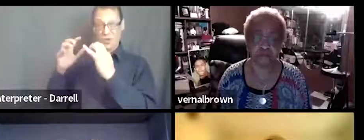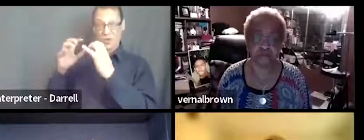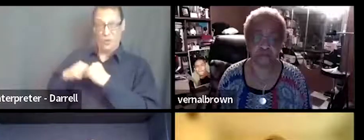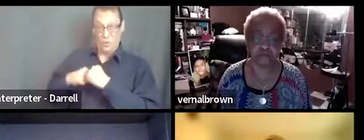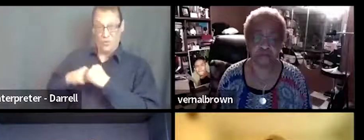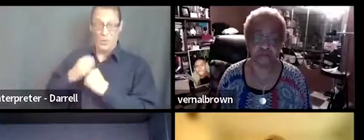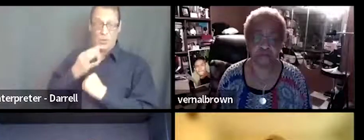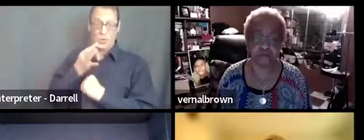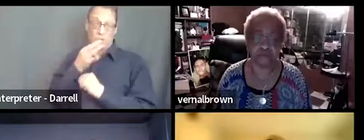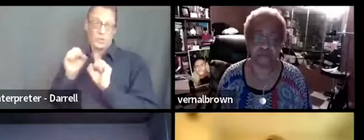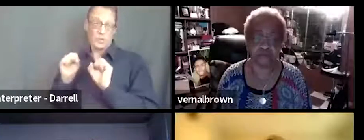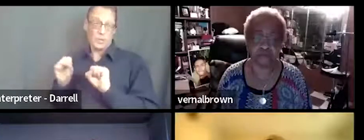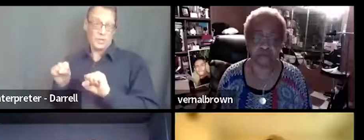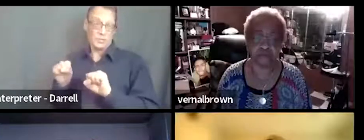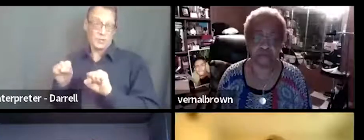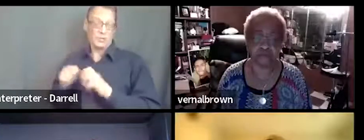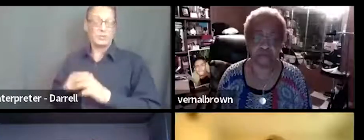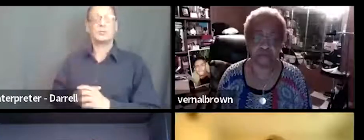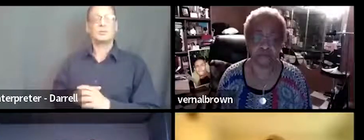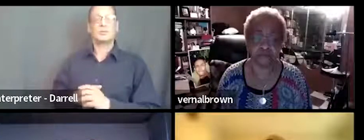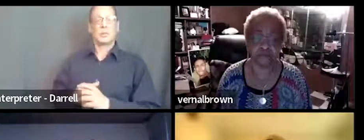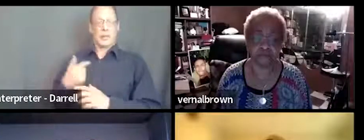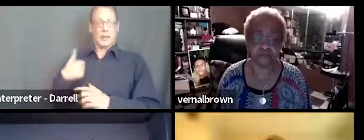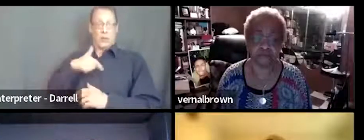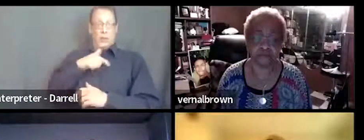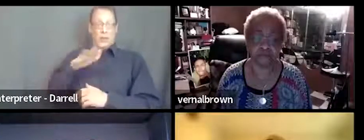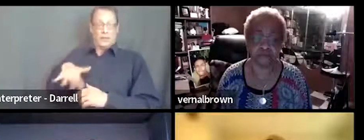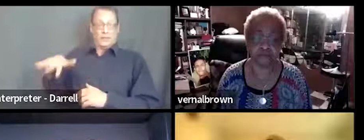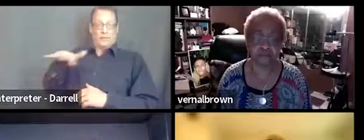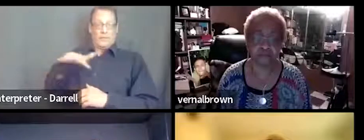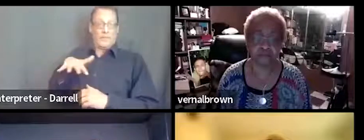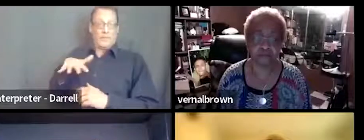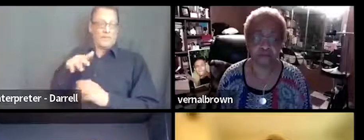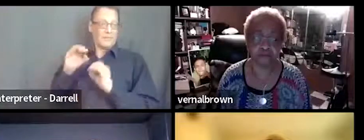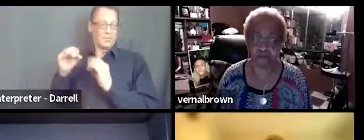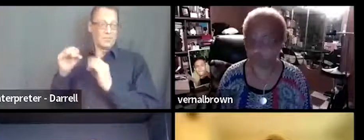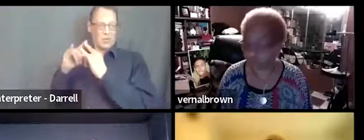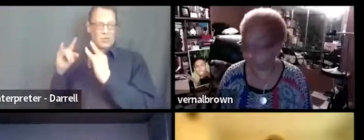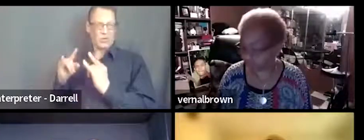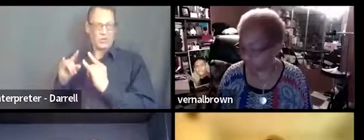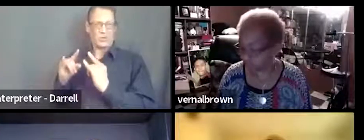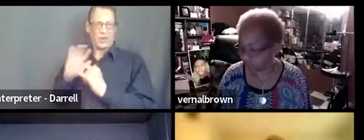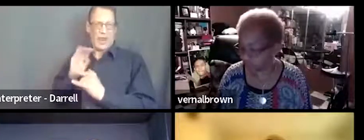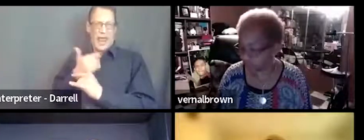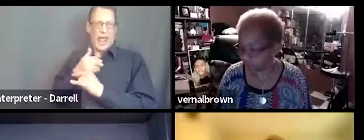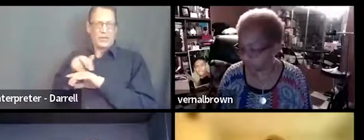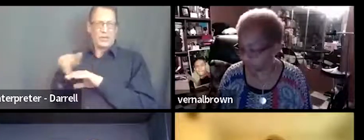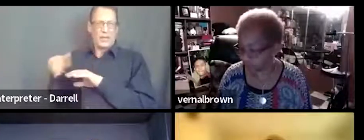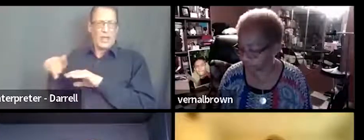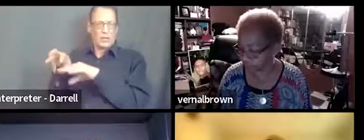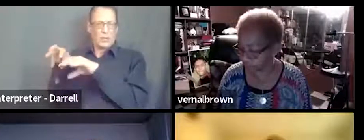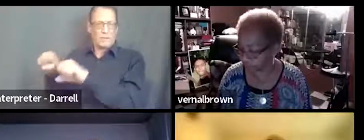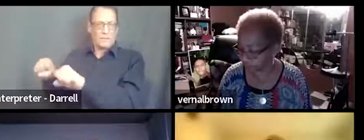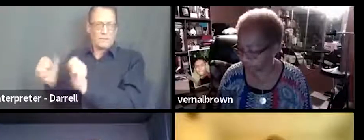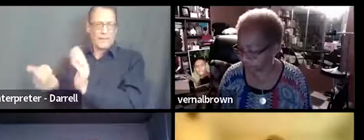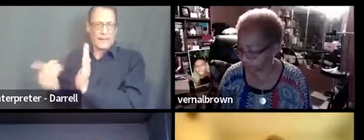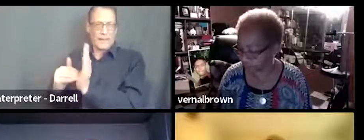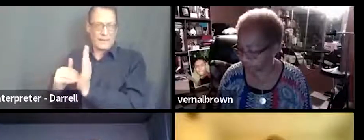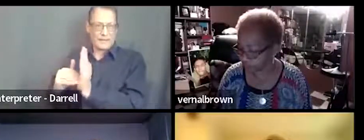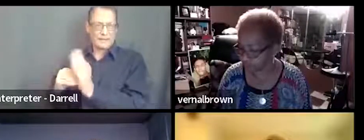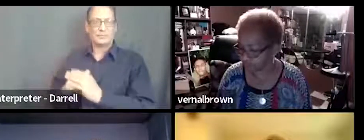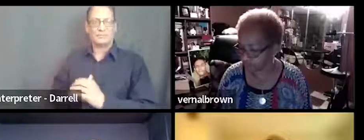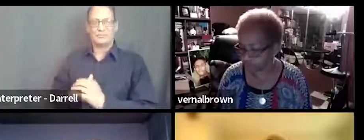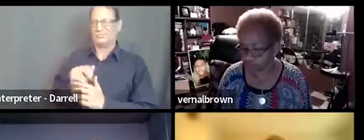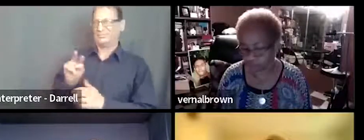possible. Let those of us in the neighborhoods with unused structures reclaim our sidewalks and not have to stare